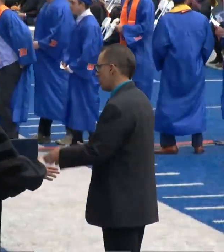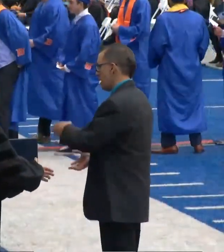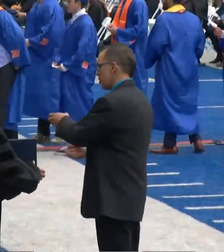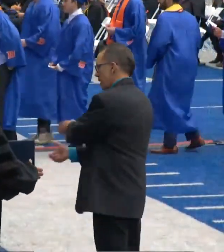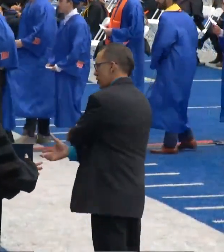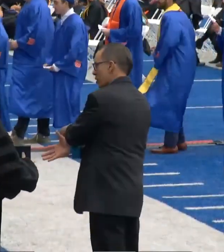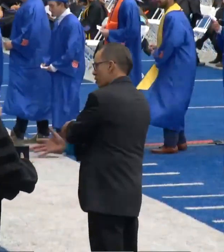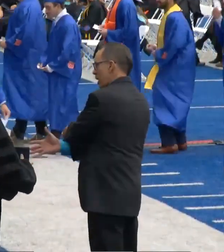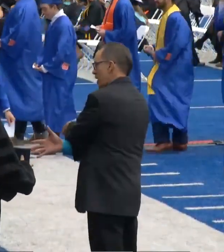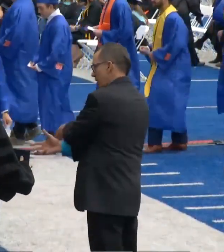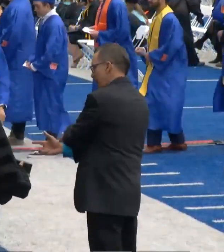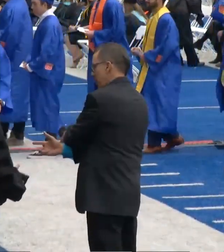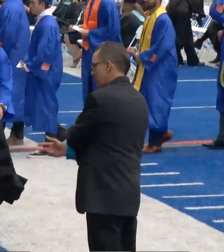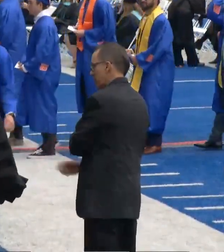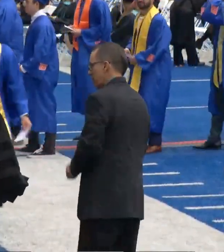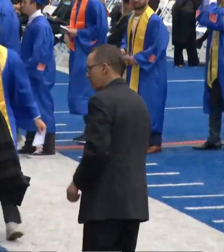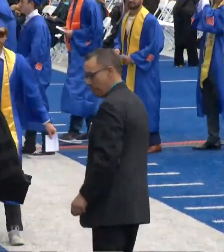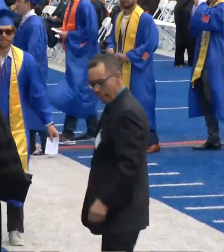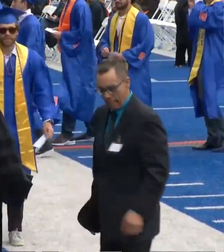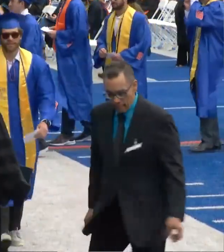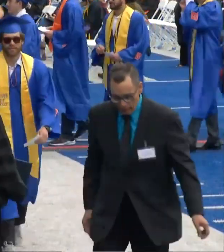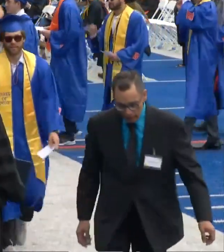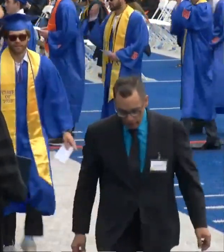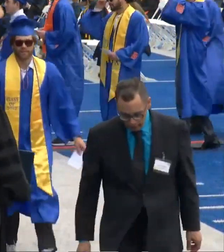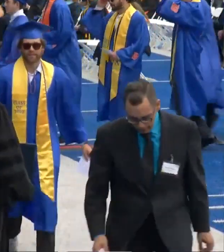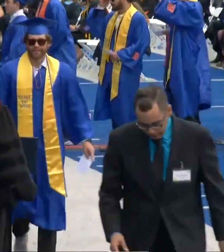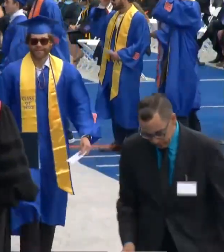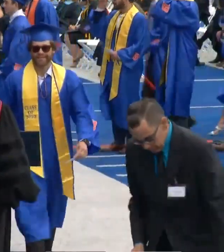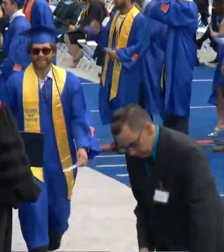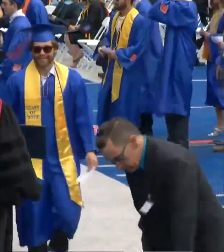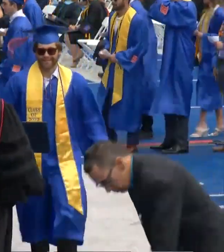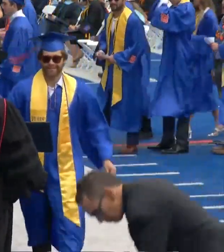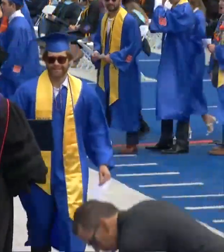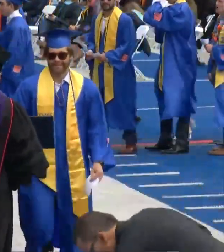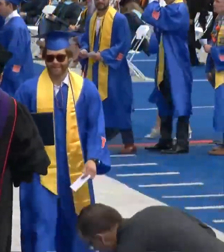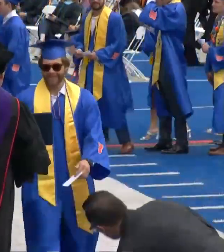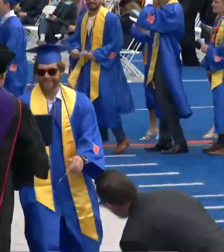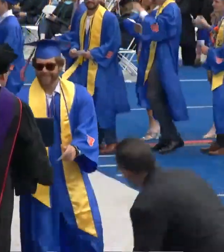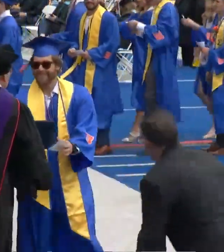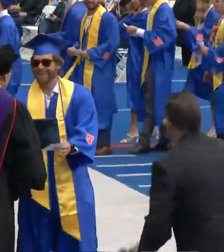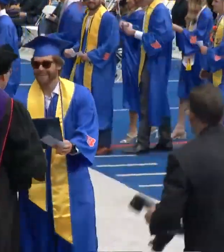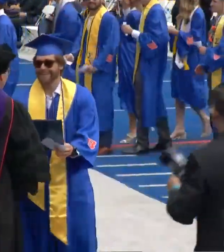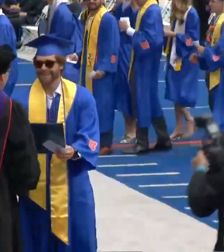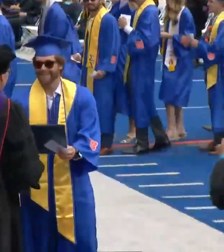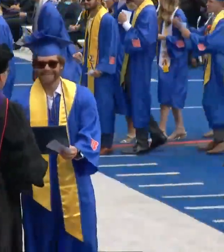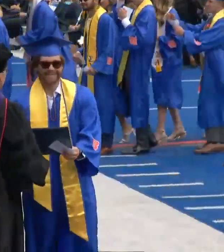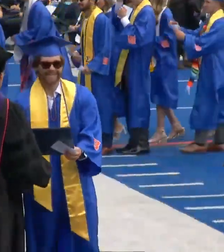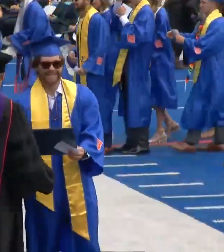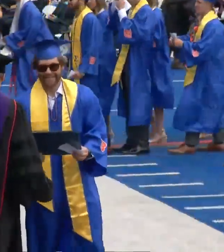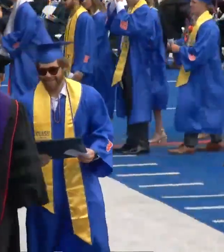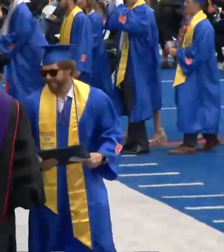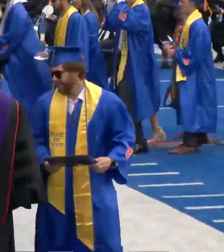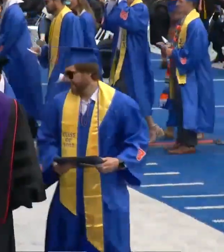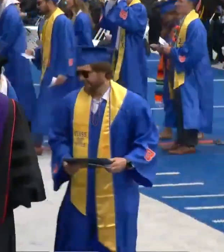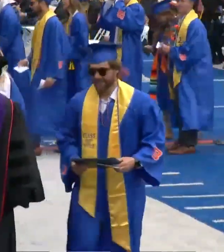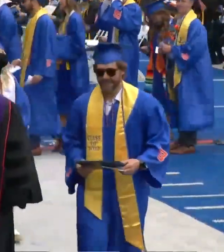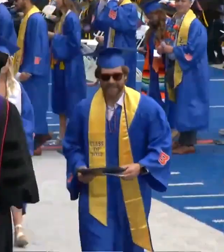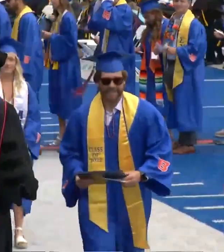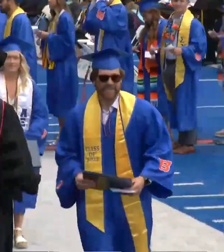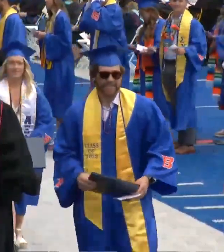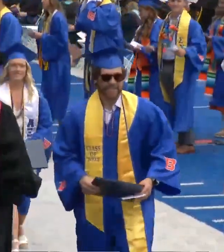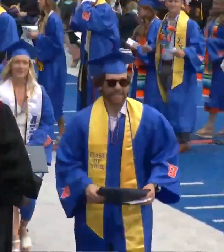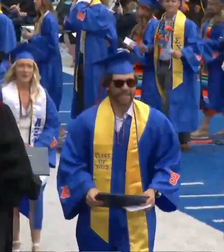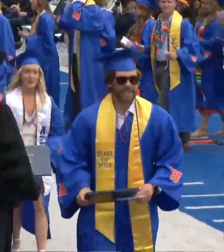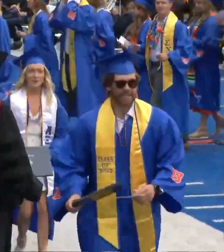Elizabeth Lee Vreeland. Logan Jean Wheeler. Brittany Jean Godfrey. Haley